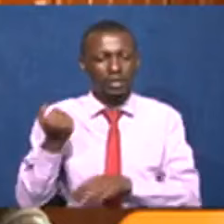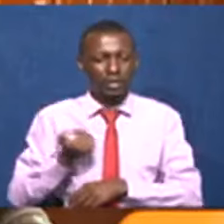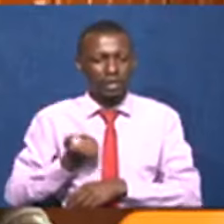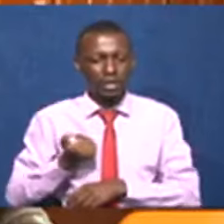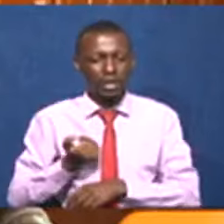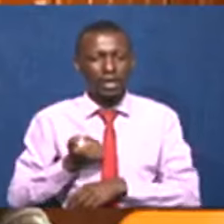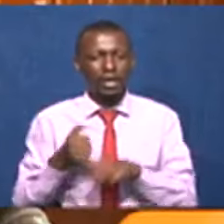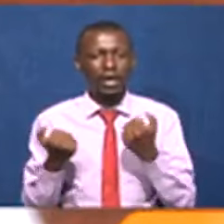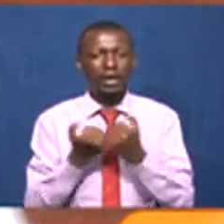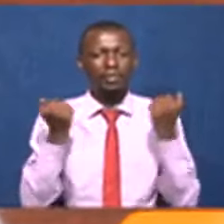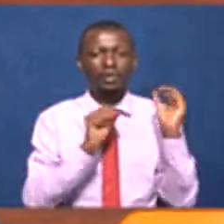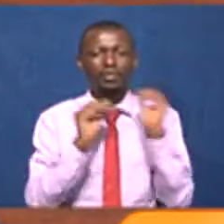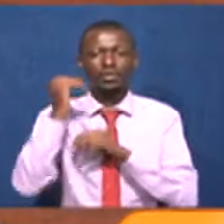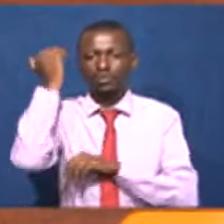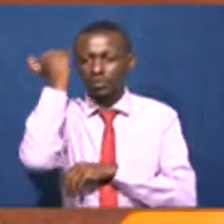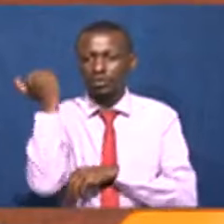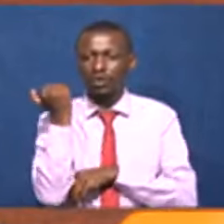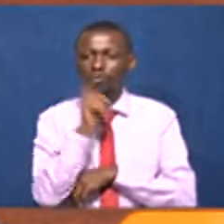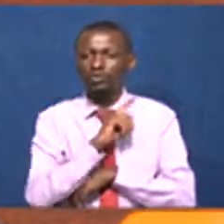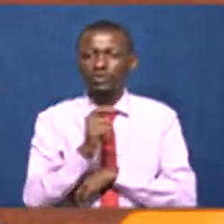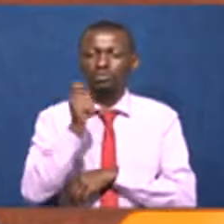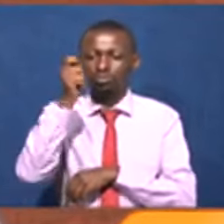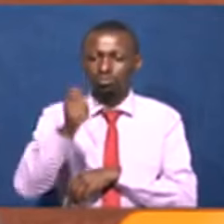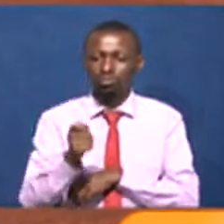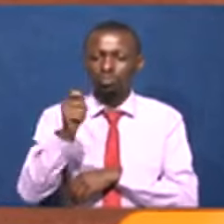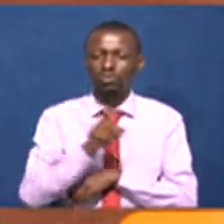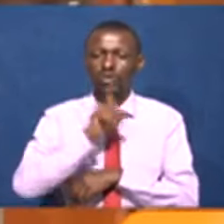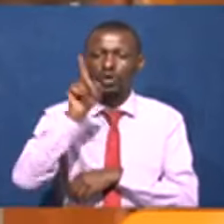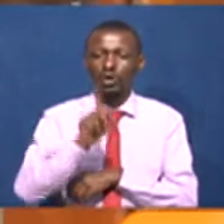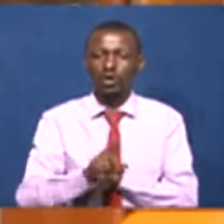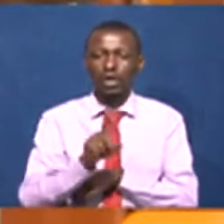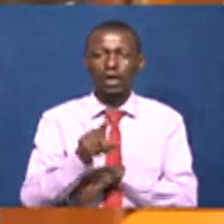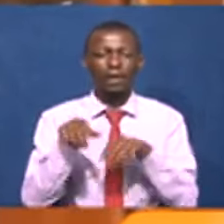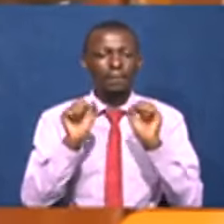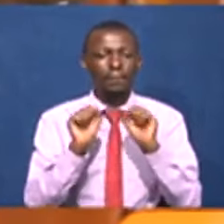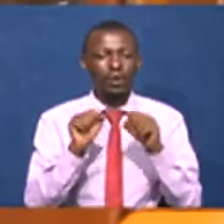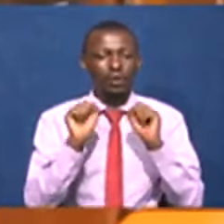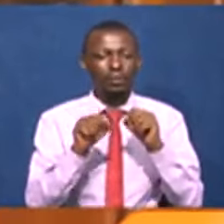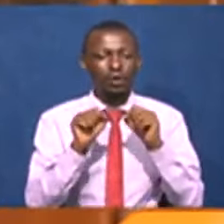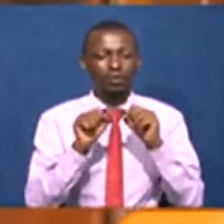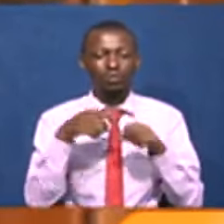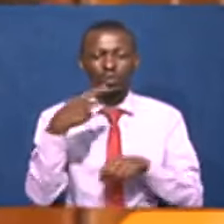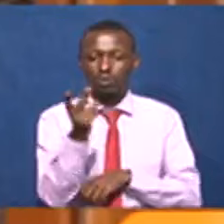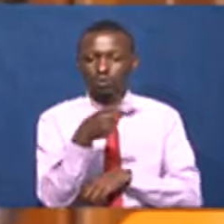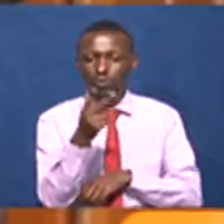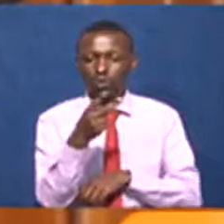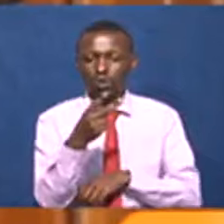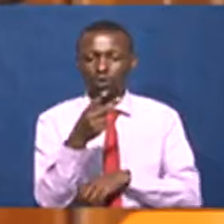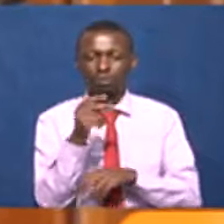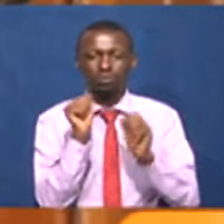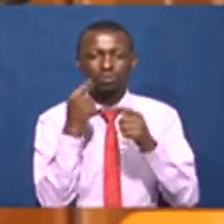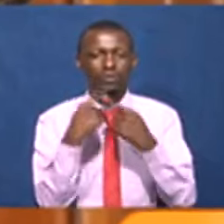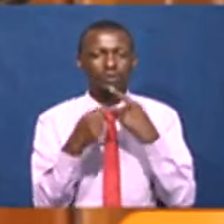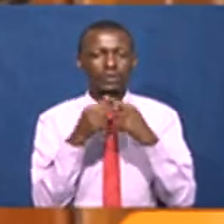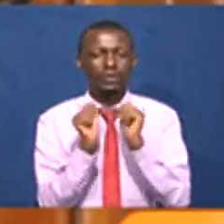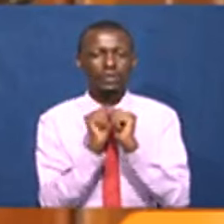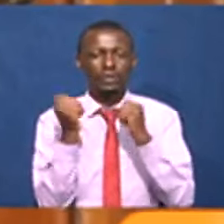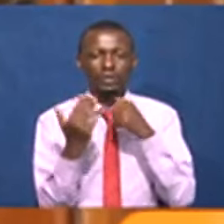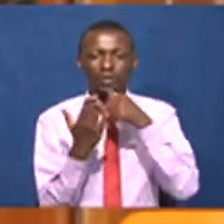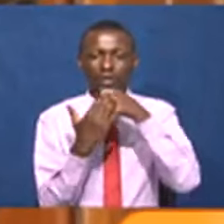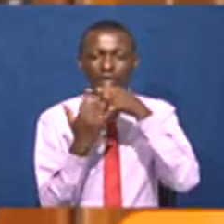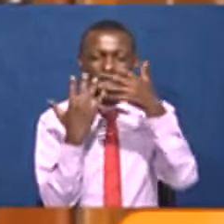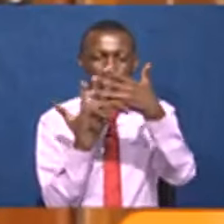dock for their sentencing. The court, deeming the offences severe, handed Abdi-Majit Hassan Adan and Mohammed Osman Nane a minimum